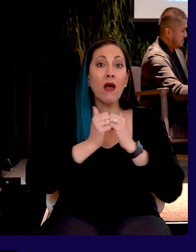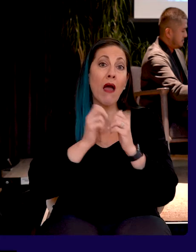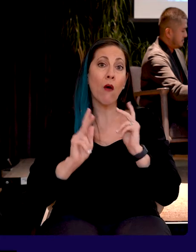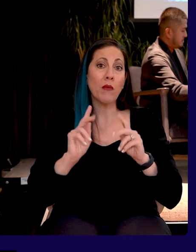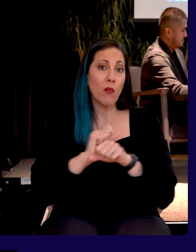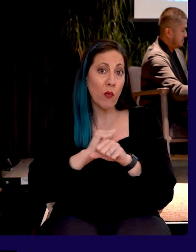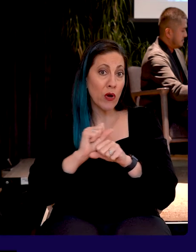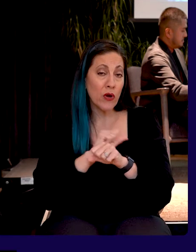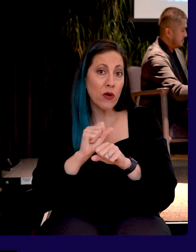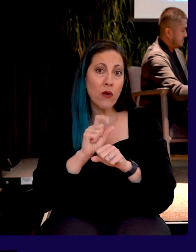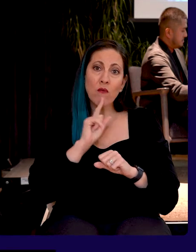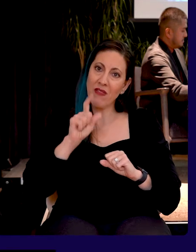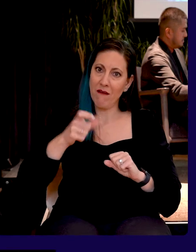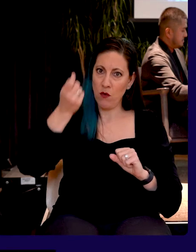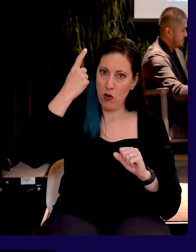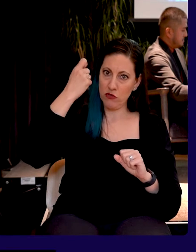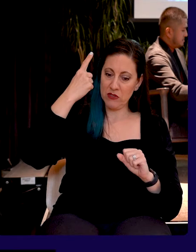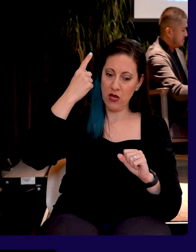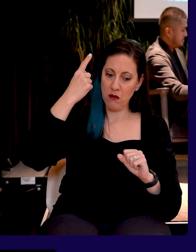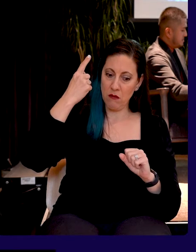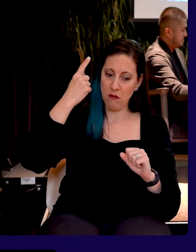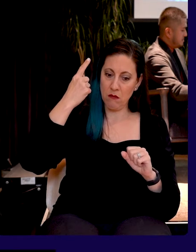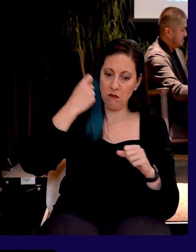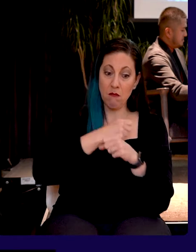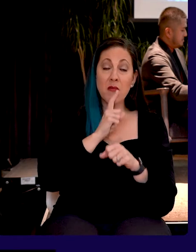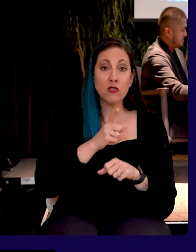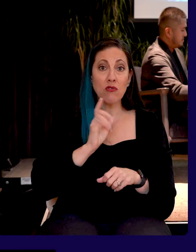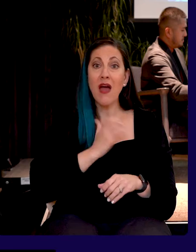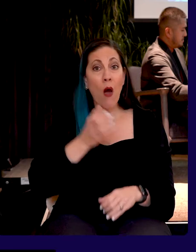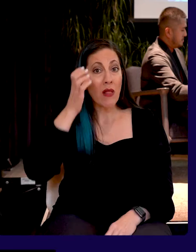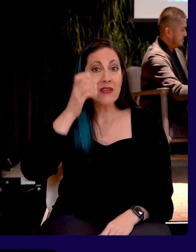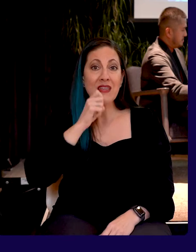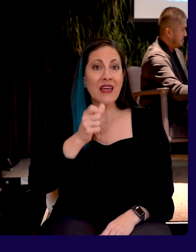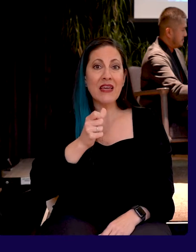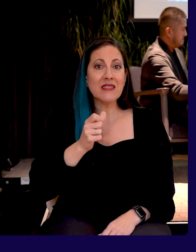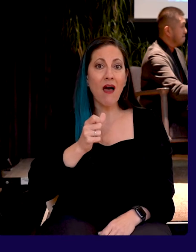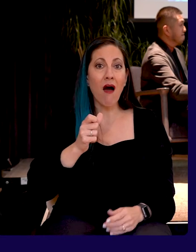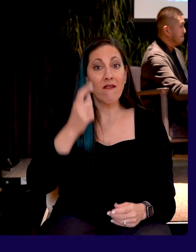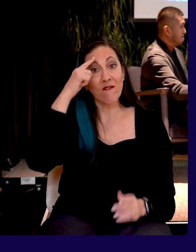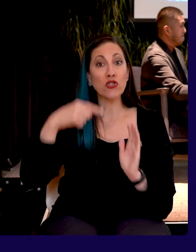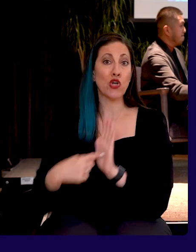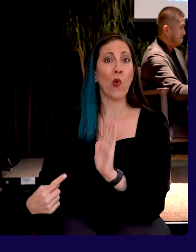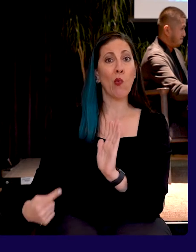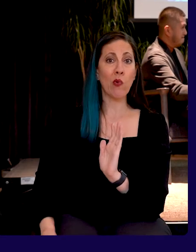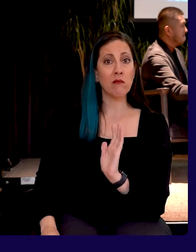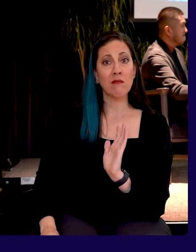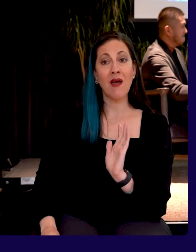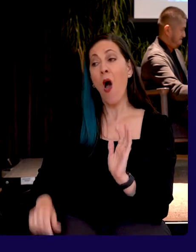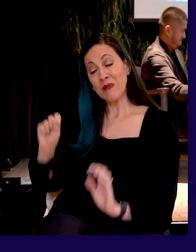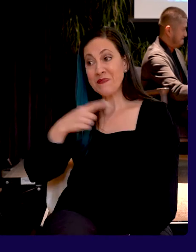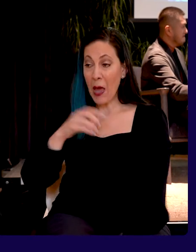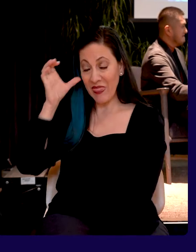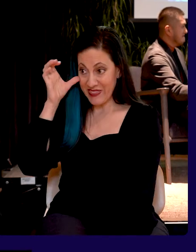work is really understanding to make sure that our listening isn't just performative. Because many times